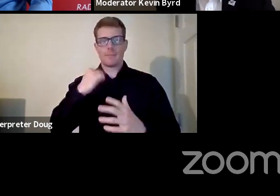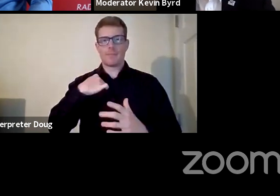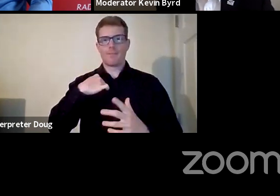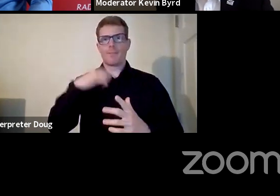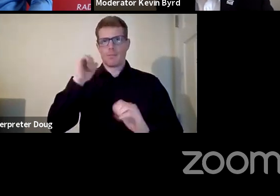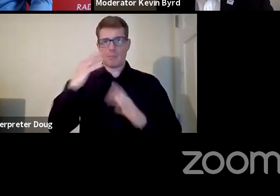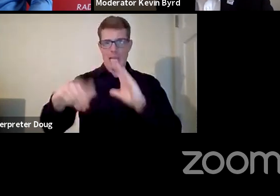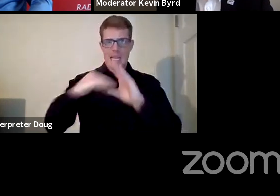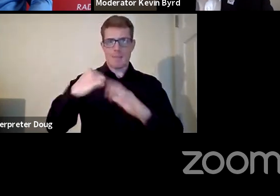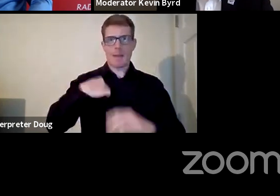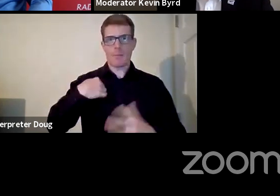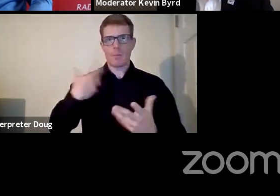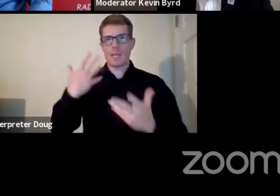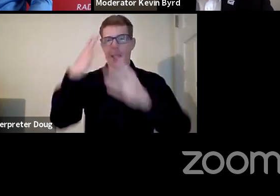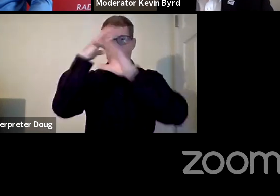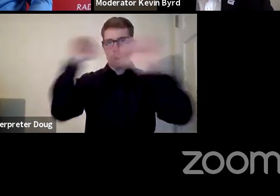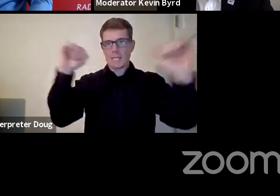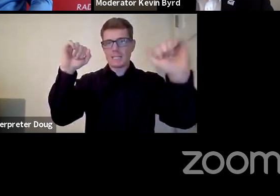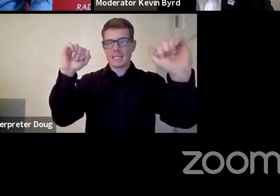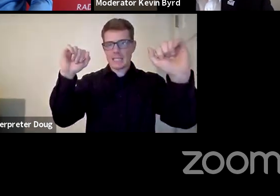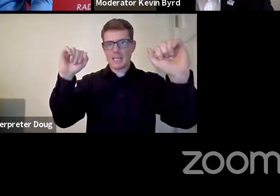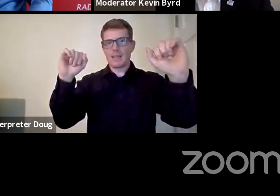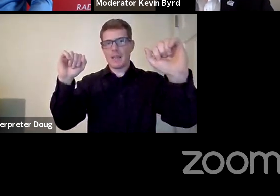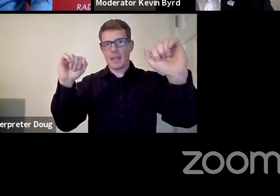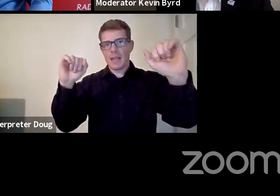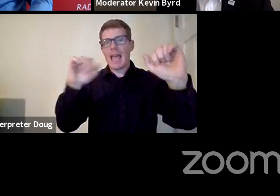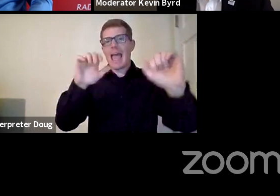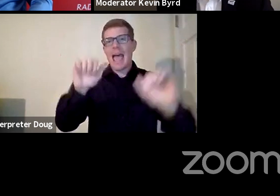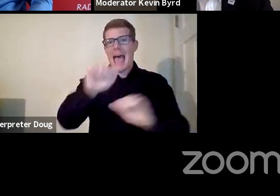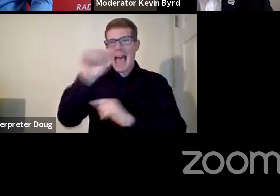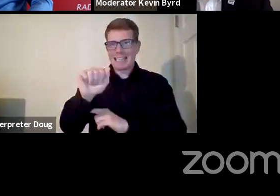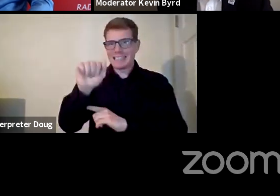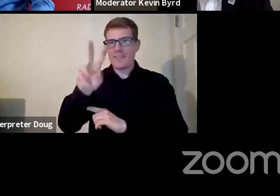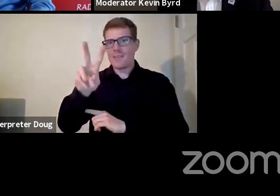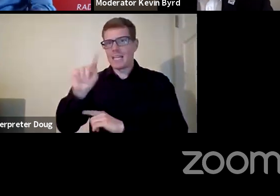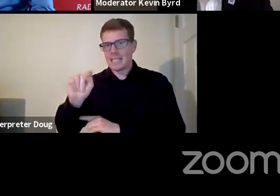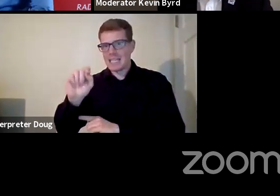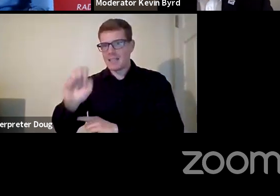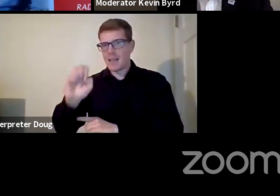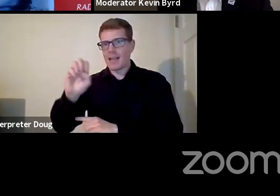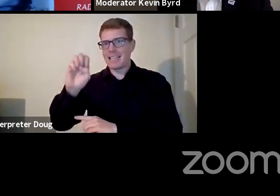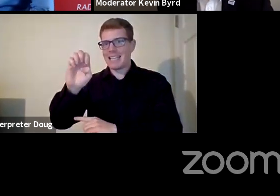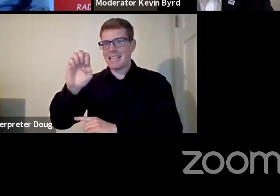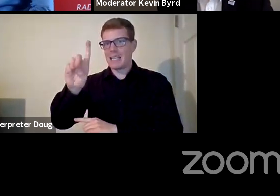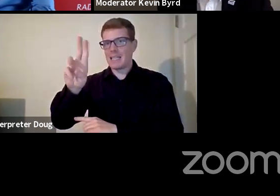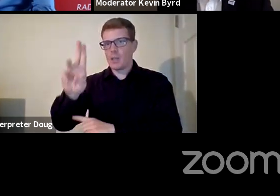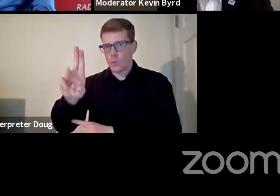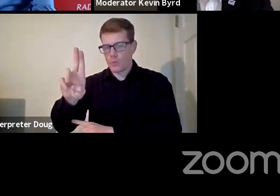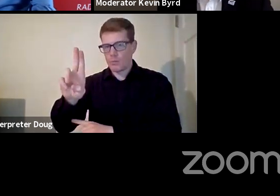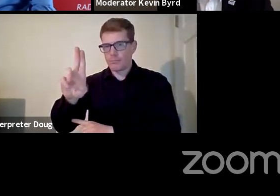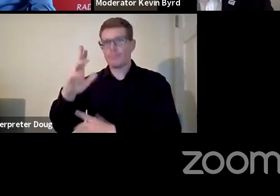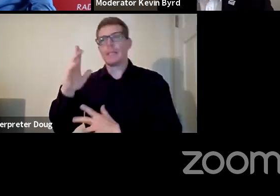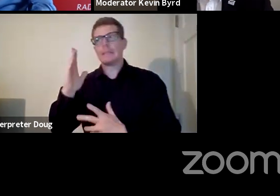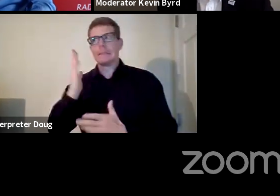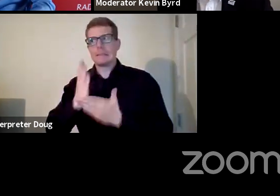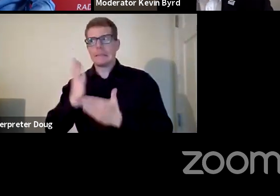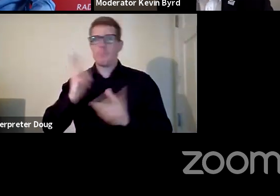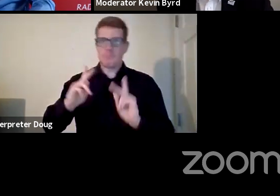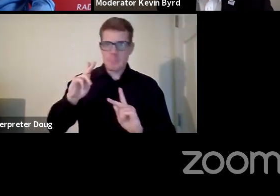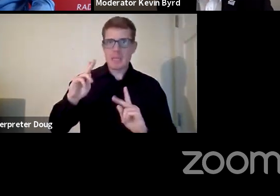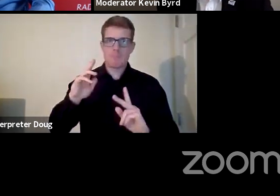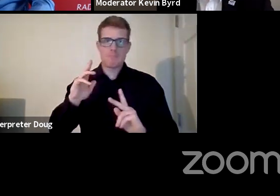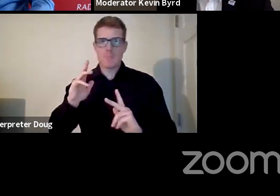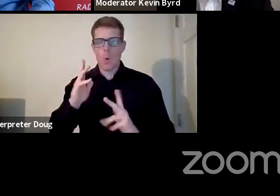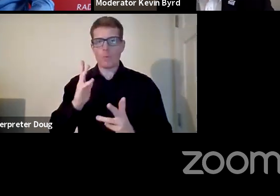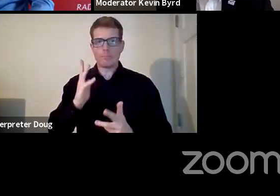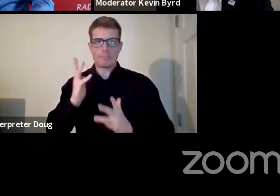president@vt.edu. People aren't shy about sending me emails, so I don't mind getting more. We have a bunch of people who can filter through it, and I get to see it as well.